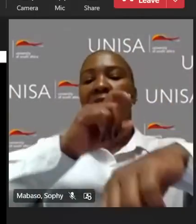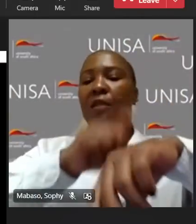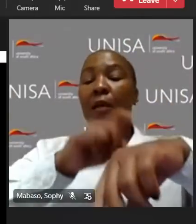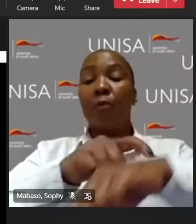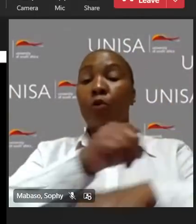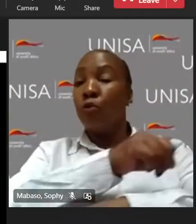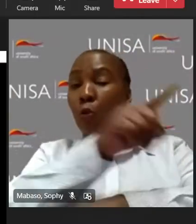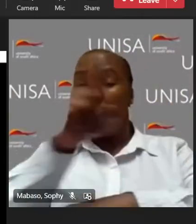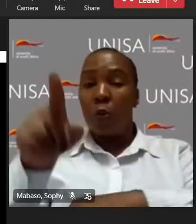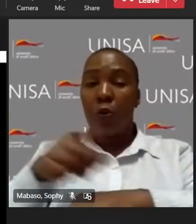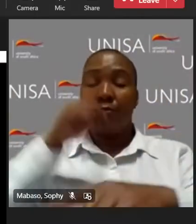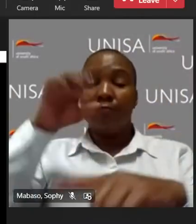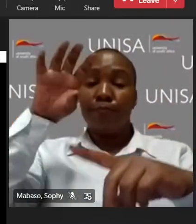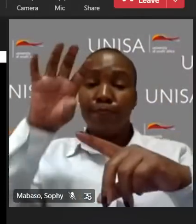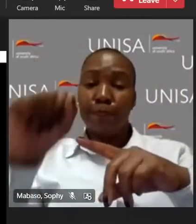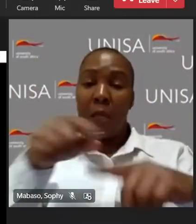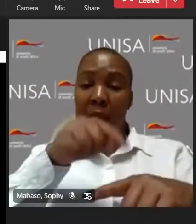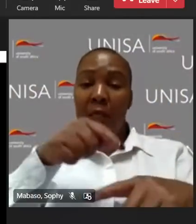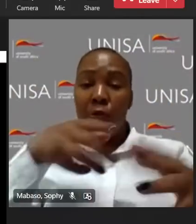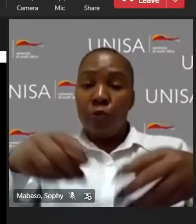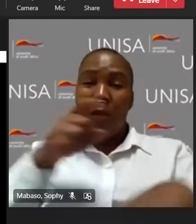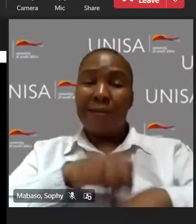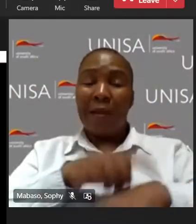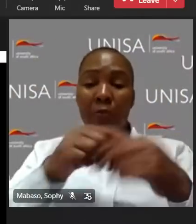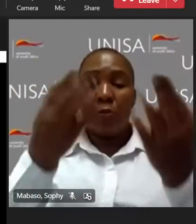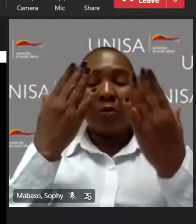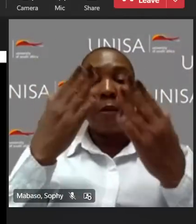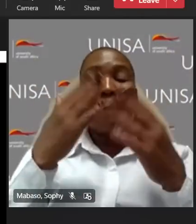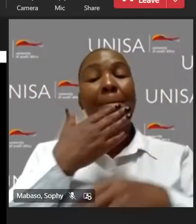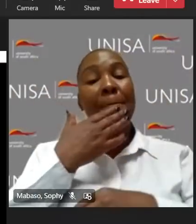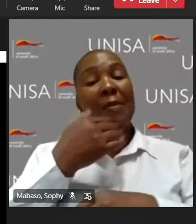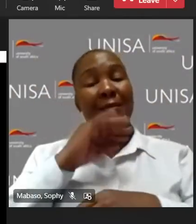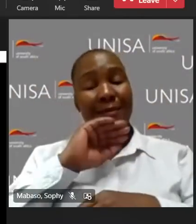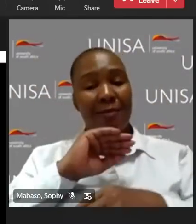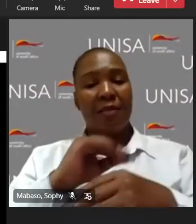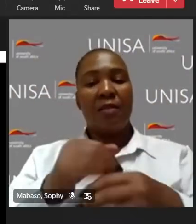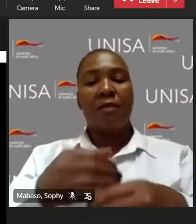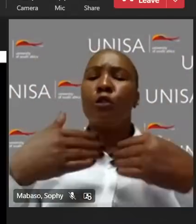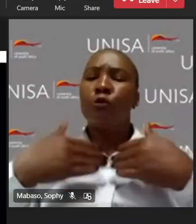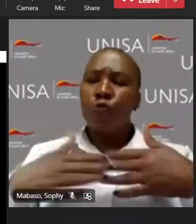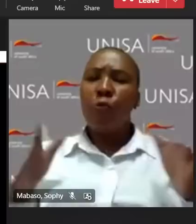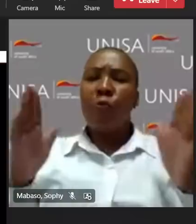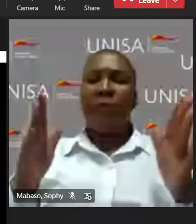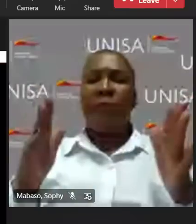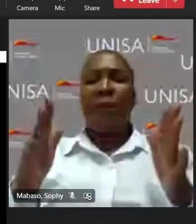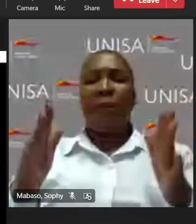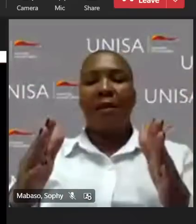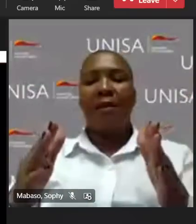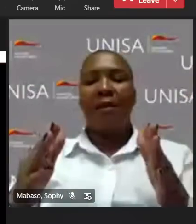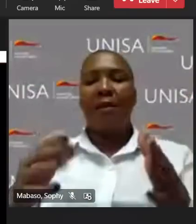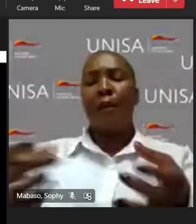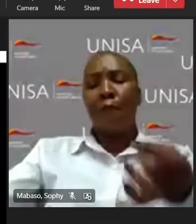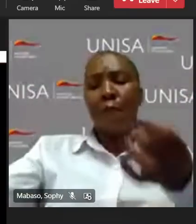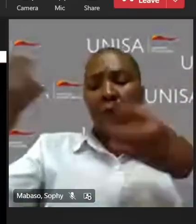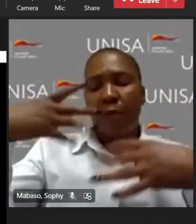acquire disabilities during their studies, please disclose so that the university can provide reasonable accommodation to